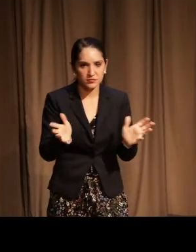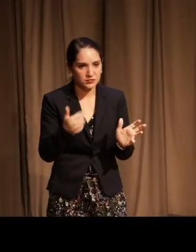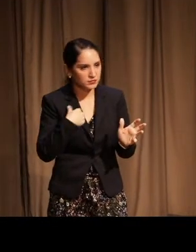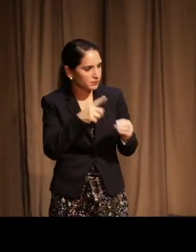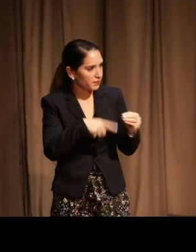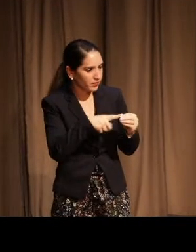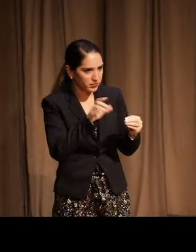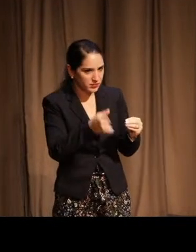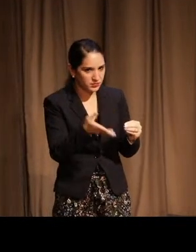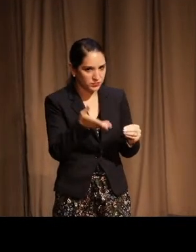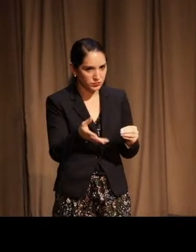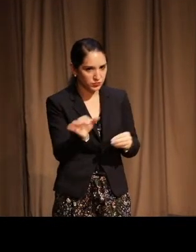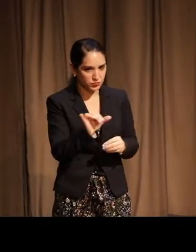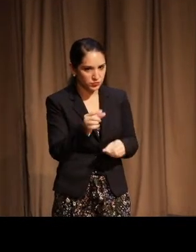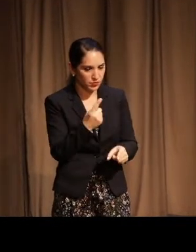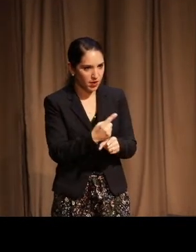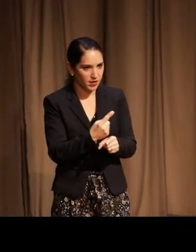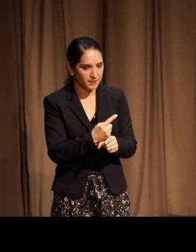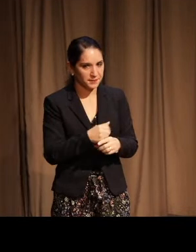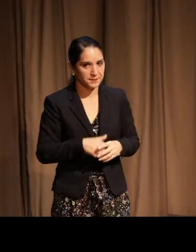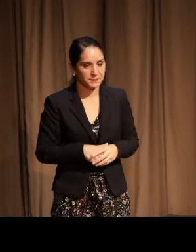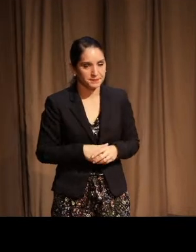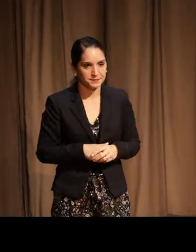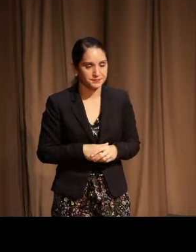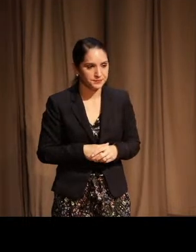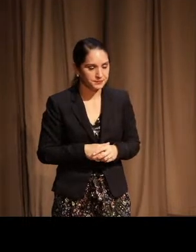This is,